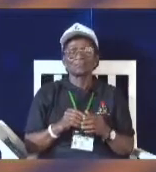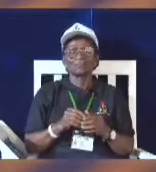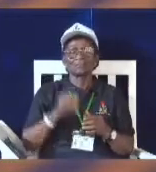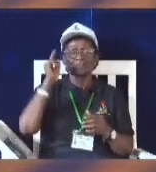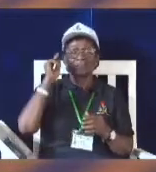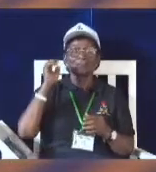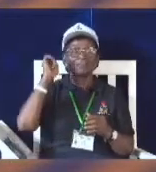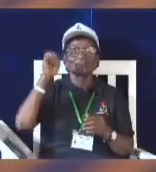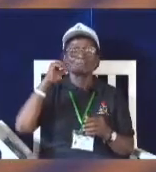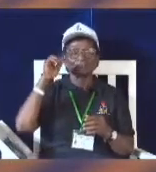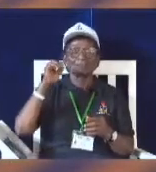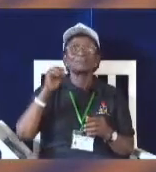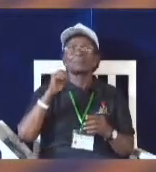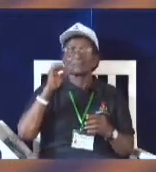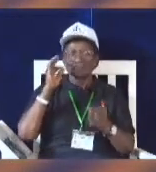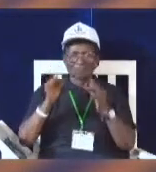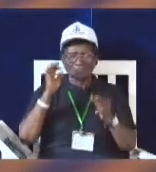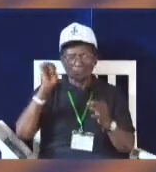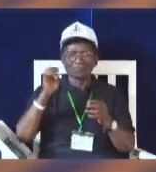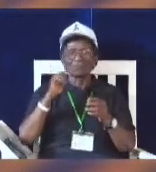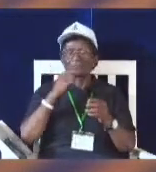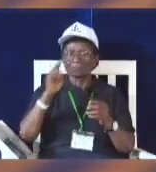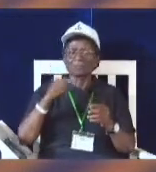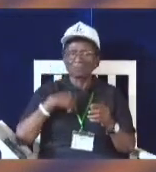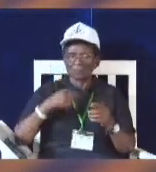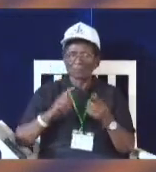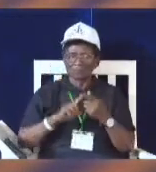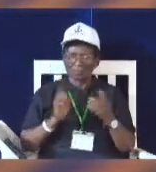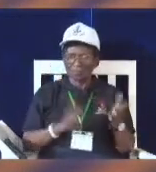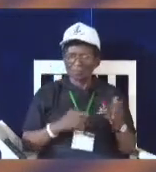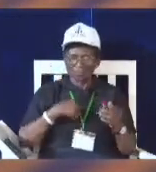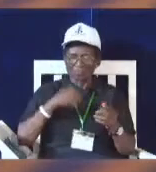to leave, I will leave. I know Paul.